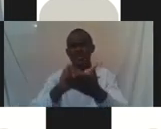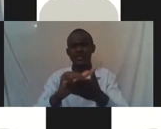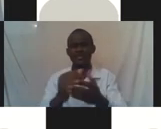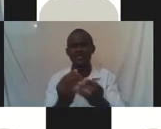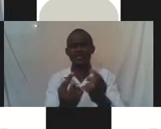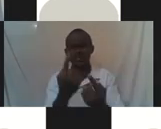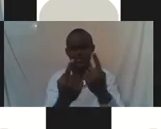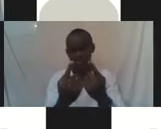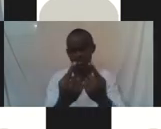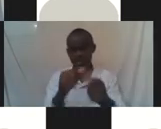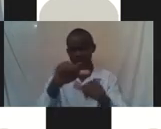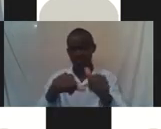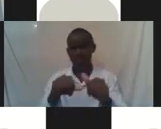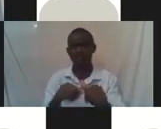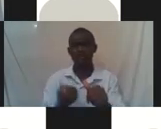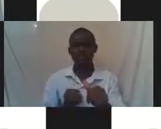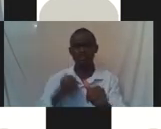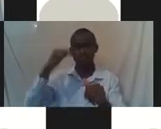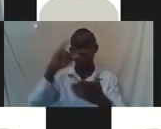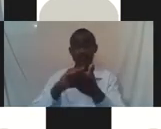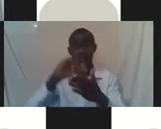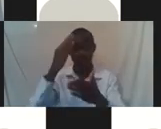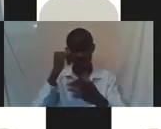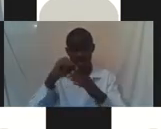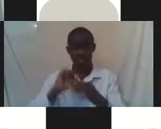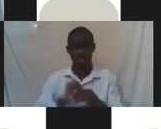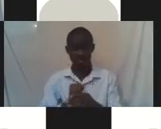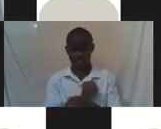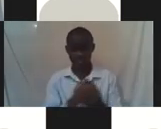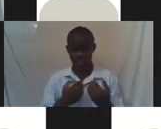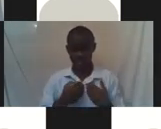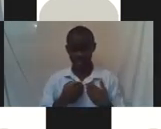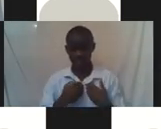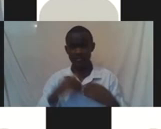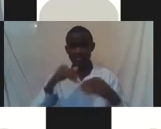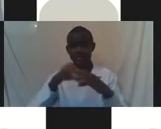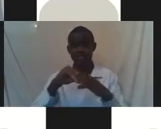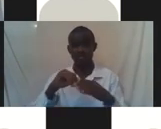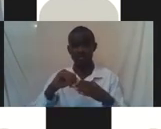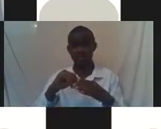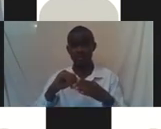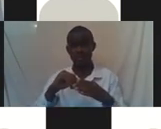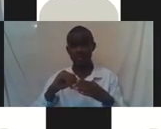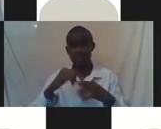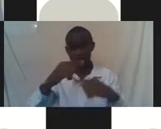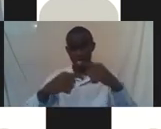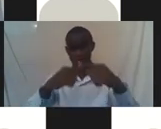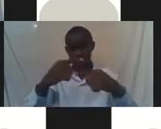And that's why in the Senate, they have gone the long hawk of what some of us had proposed a few years